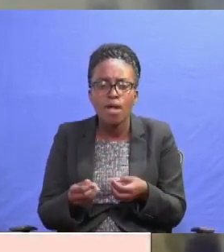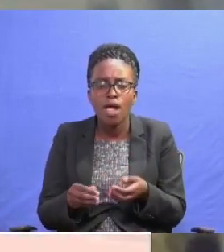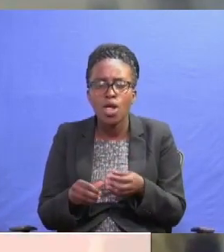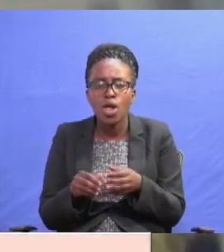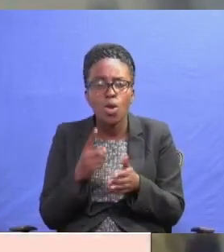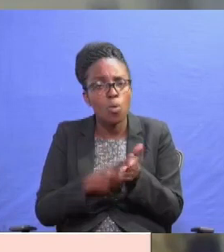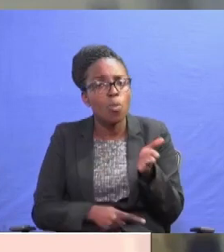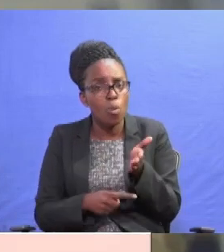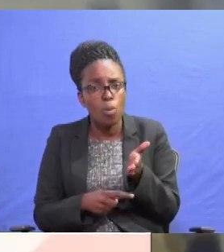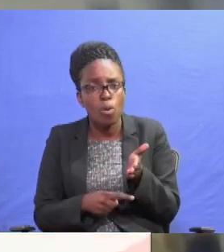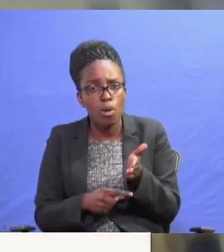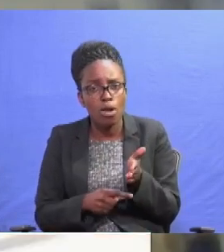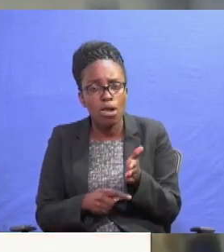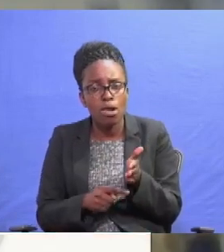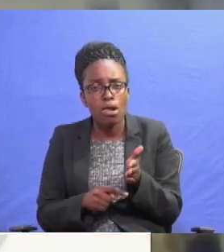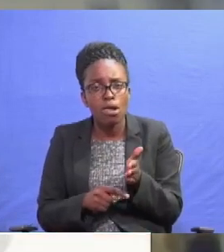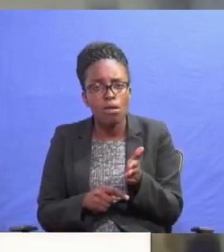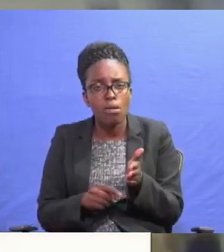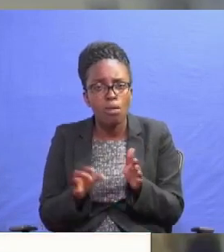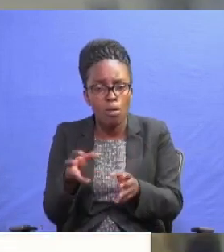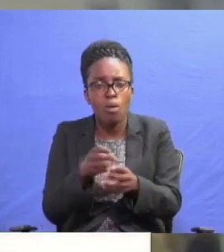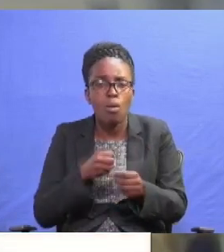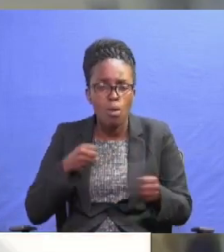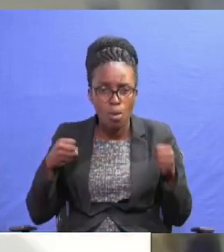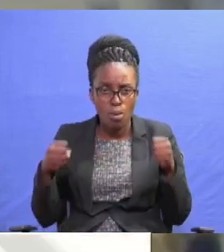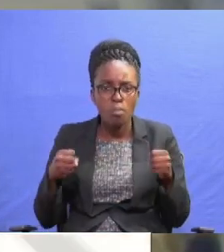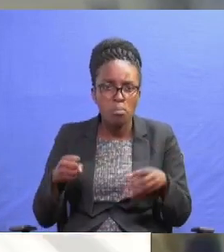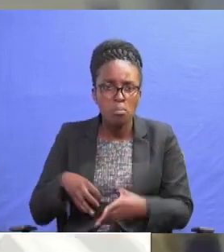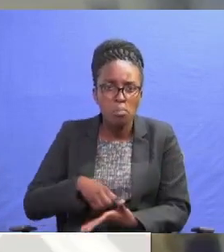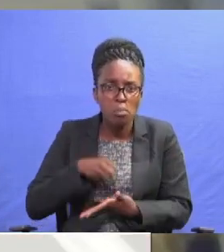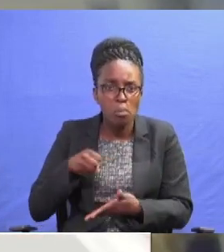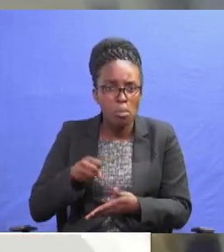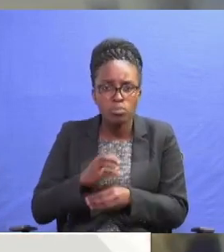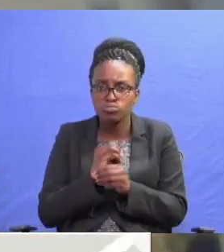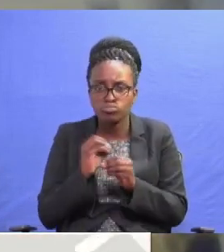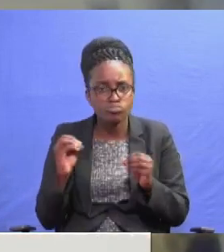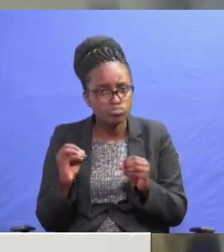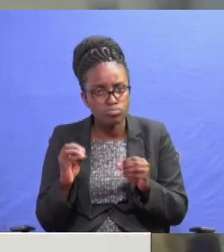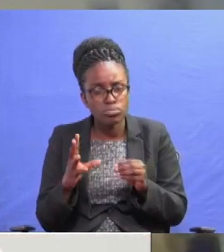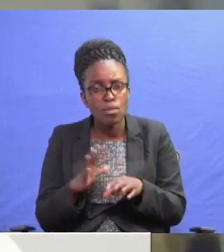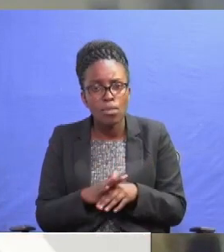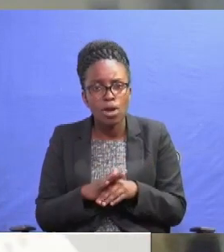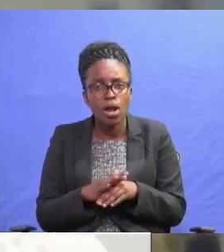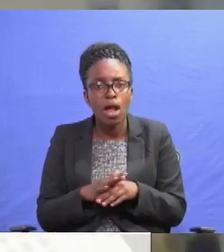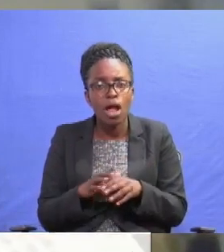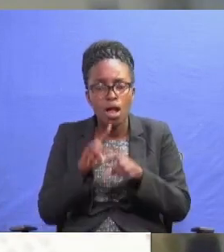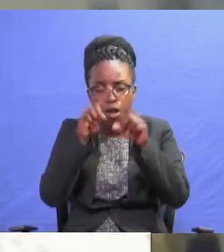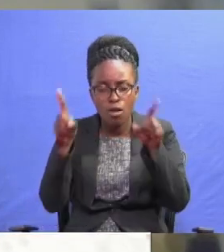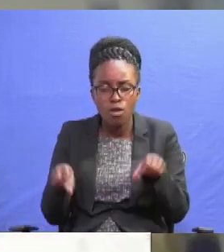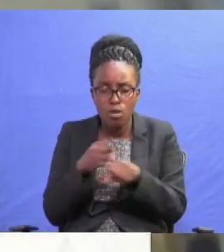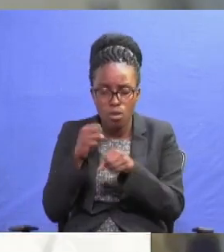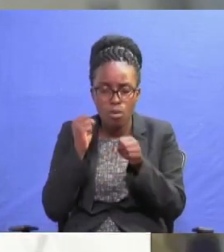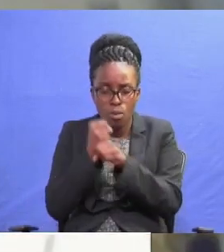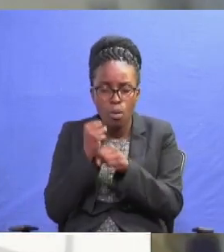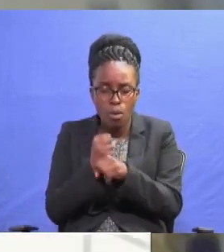And it cannot be an open check. It has to be operationalized within a certain framework, and it has to be operationalized